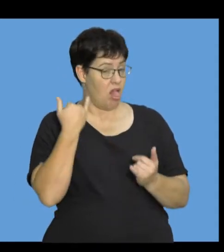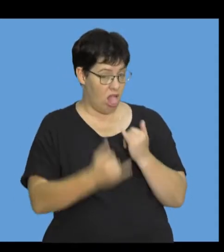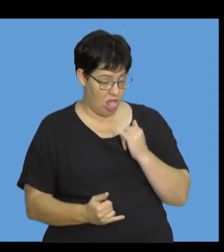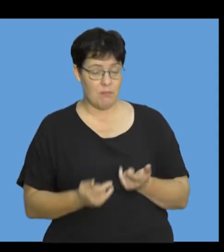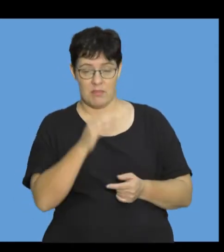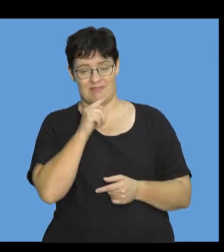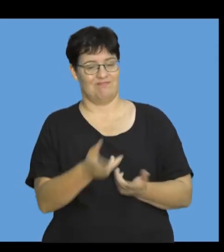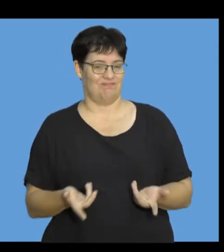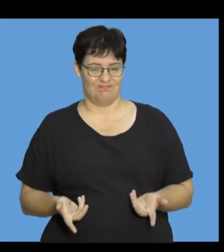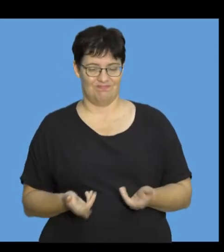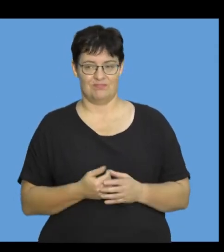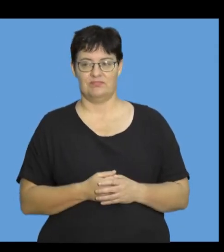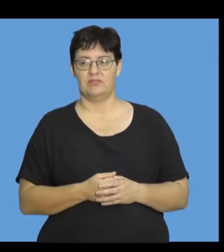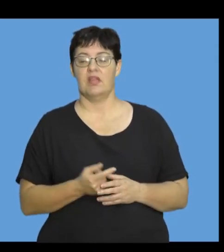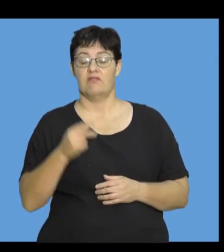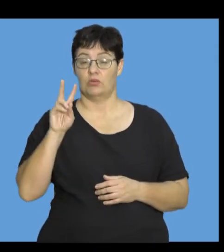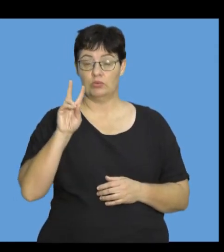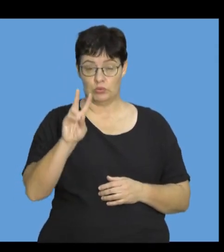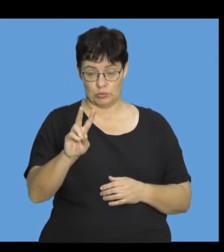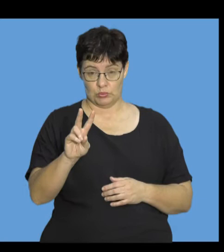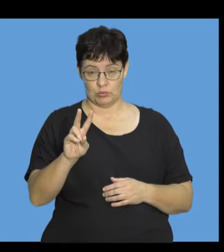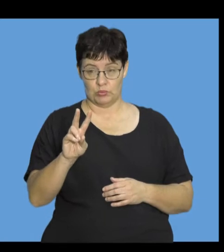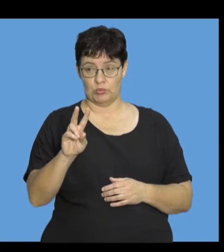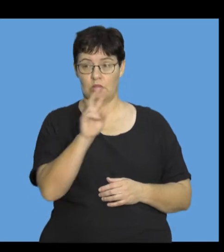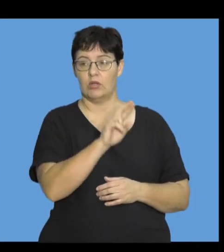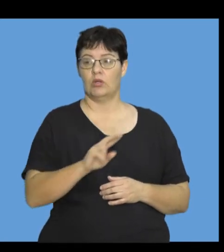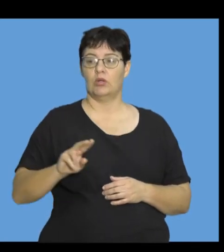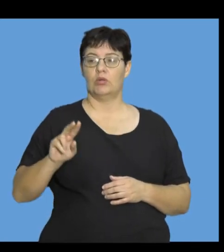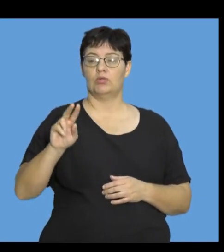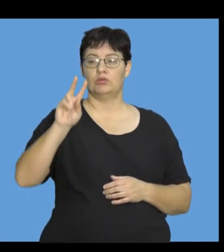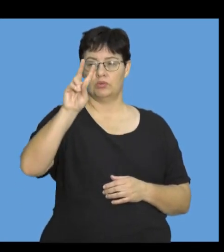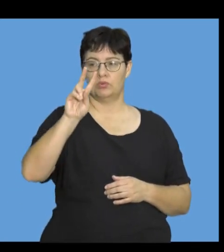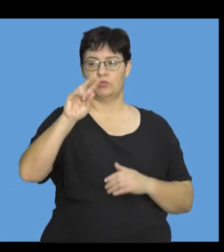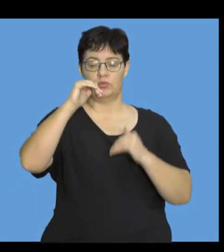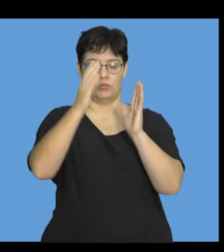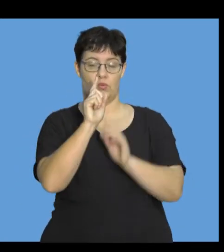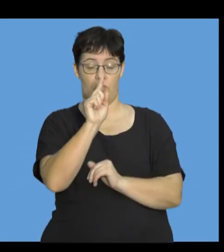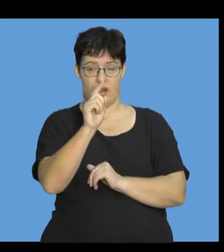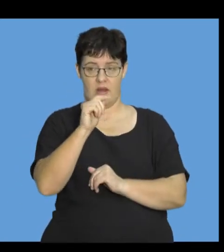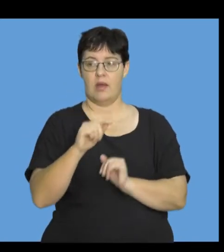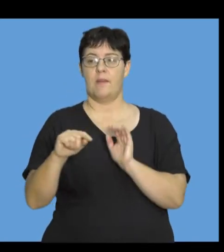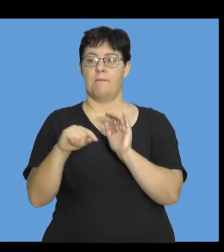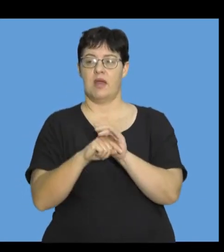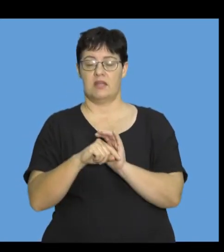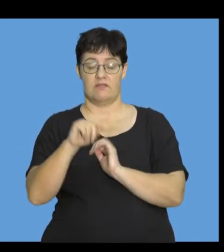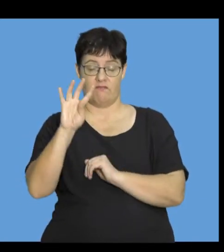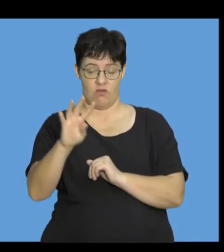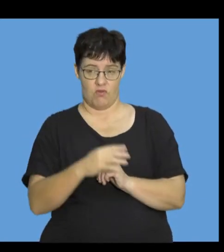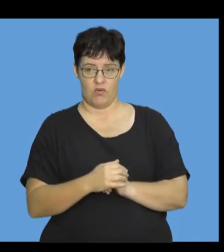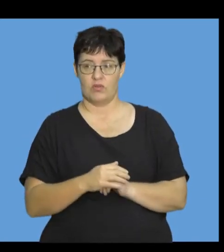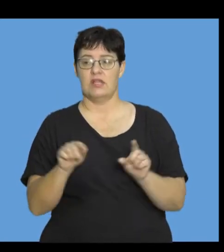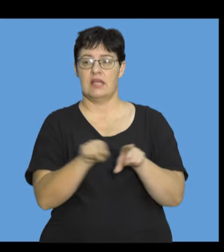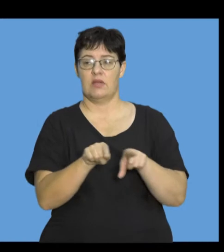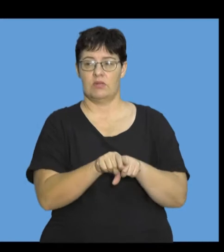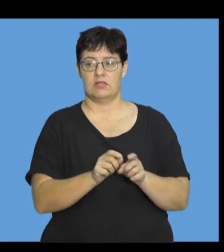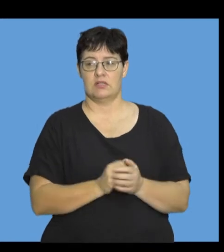there's something wrong. So this is 2 to the exponent of 2 into 1 minus 4,